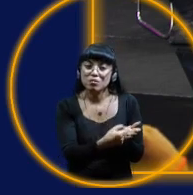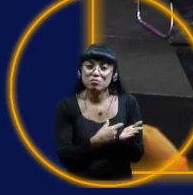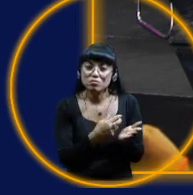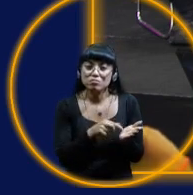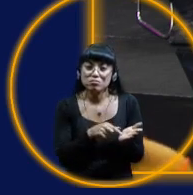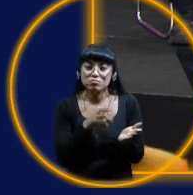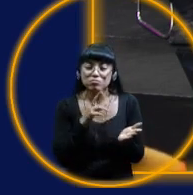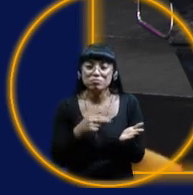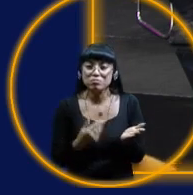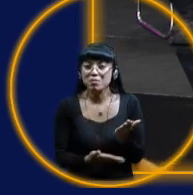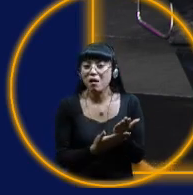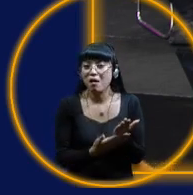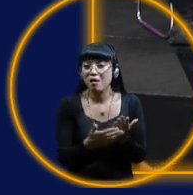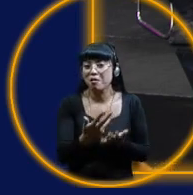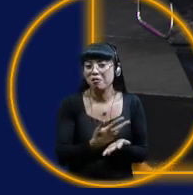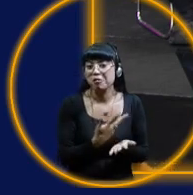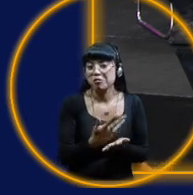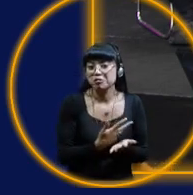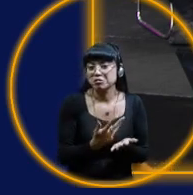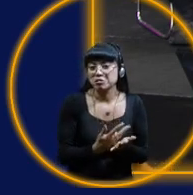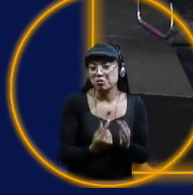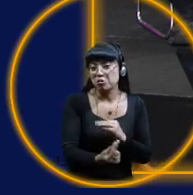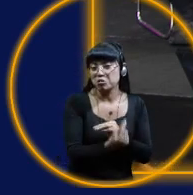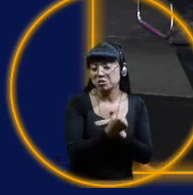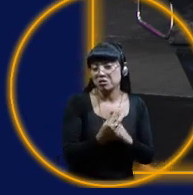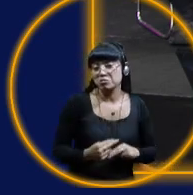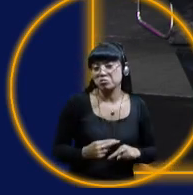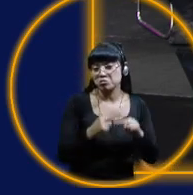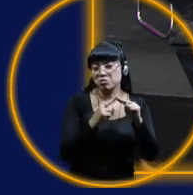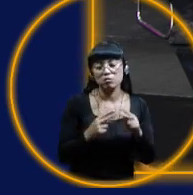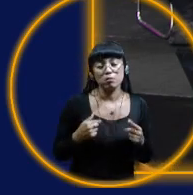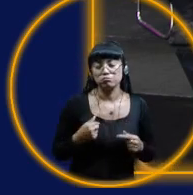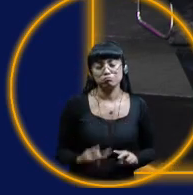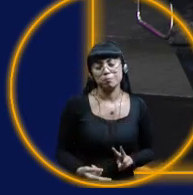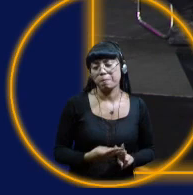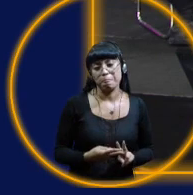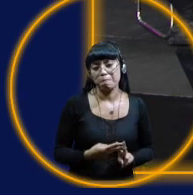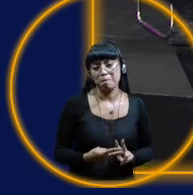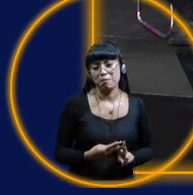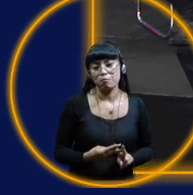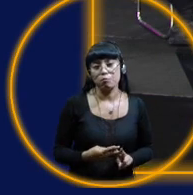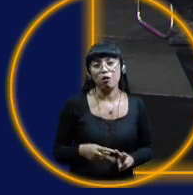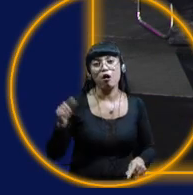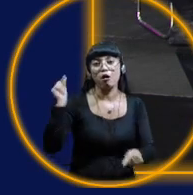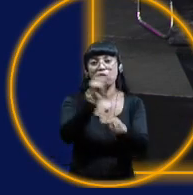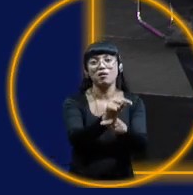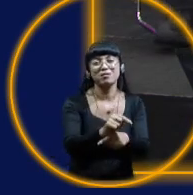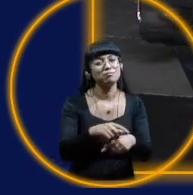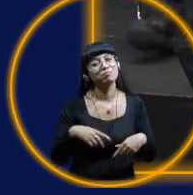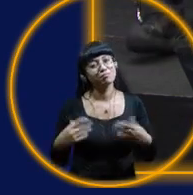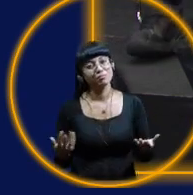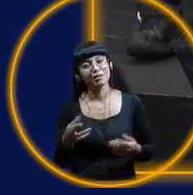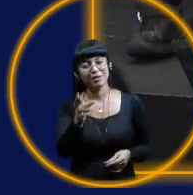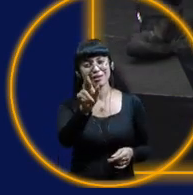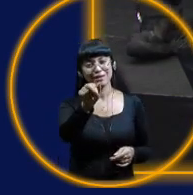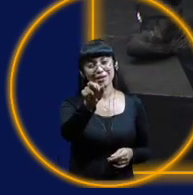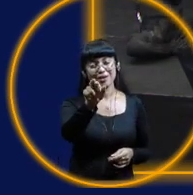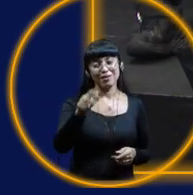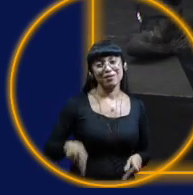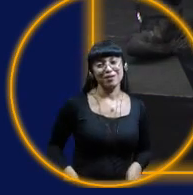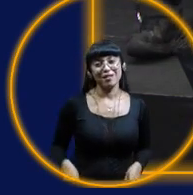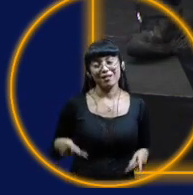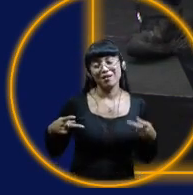you. They're just they know you don't know them. So like that's a weird thing. So in life, it's good to listen